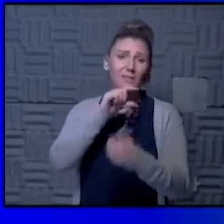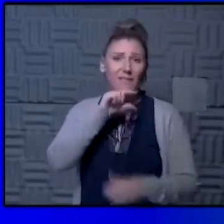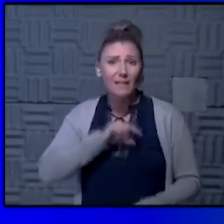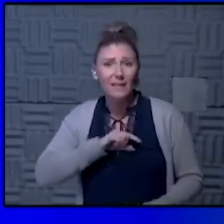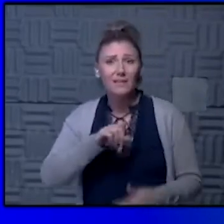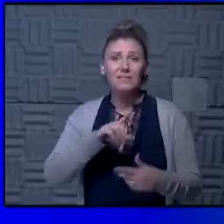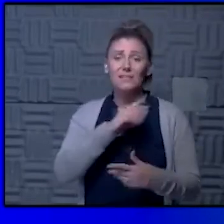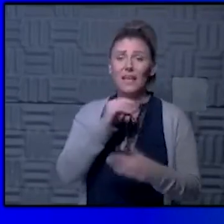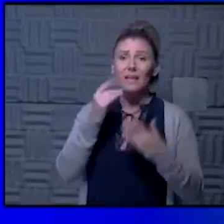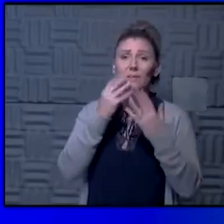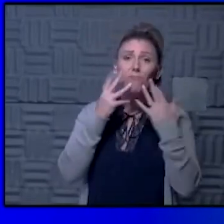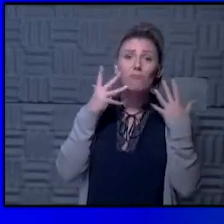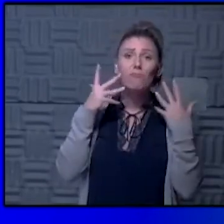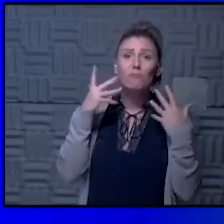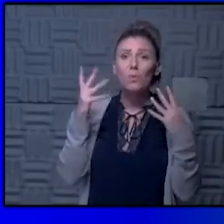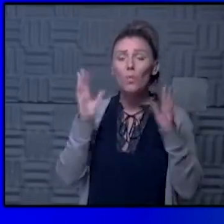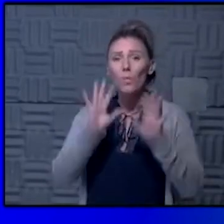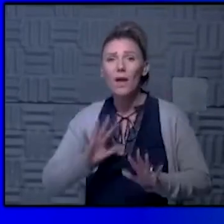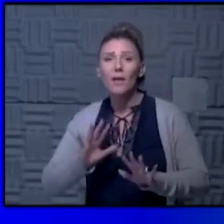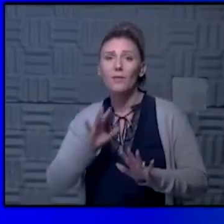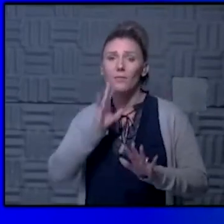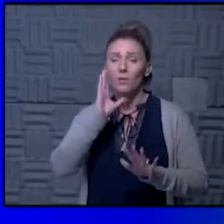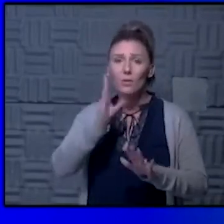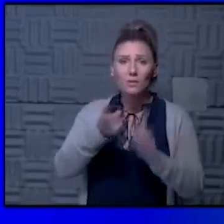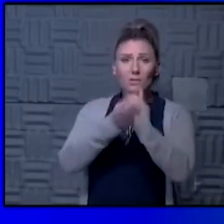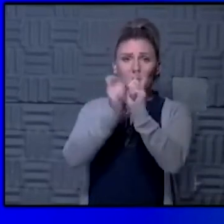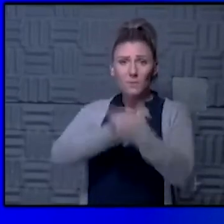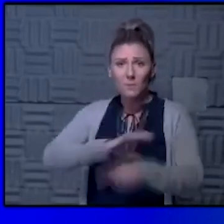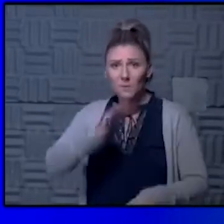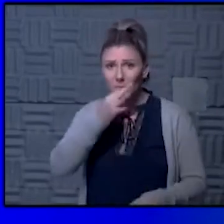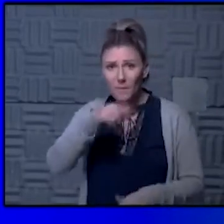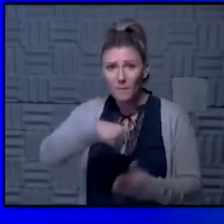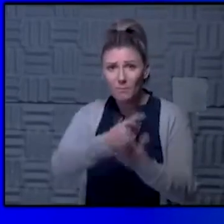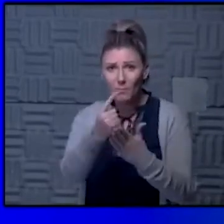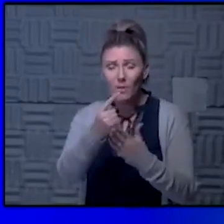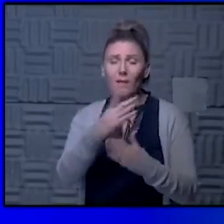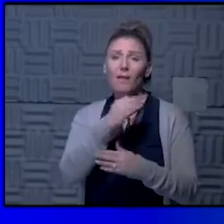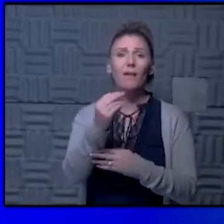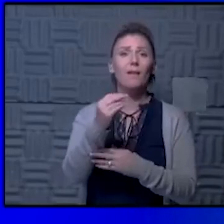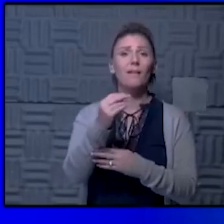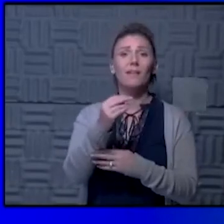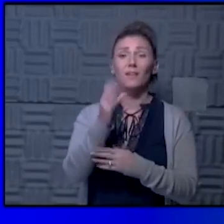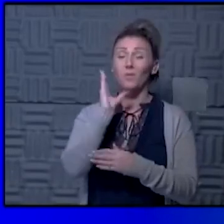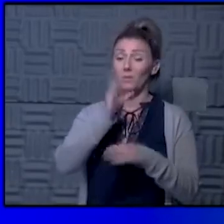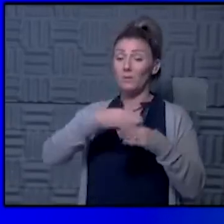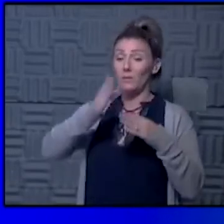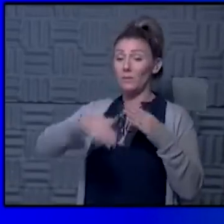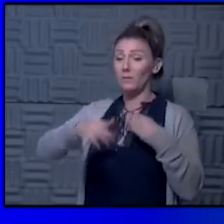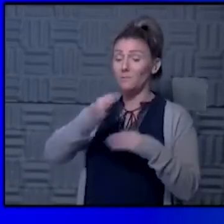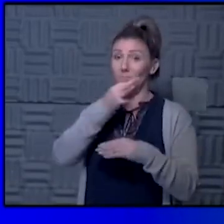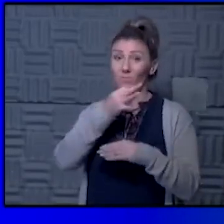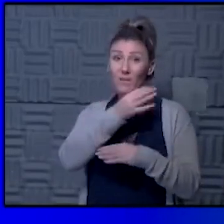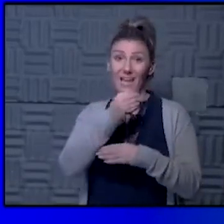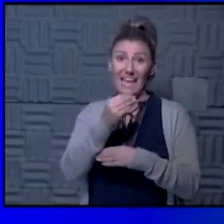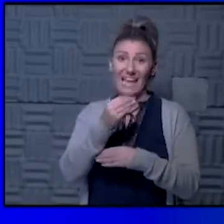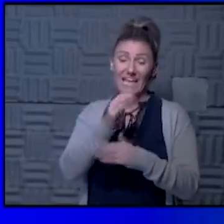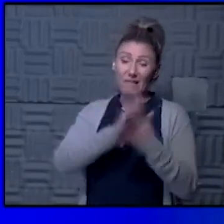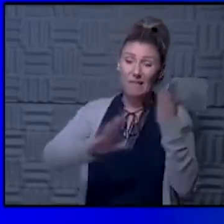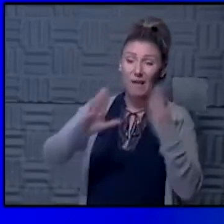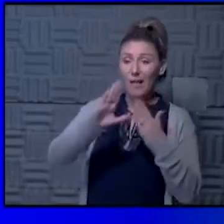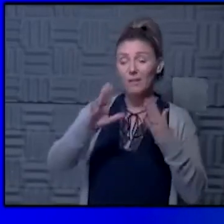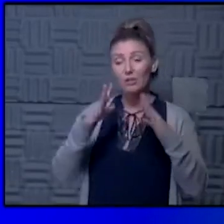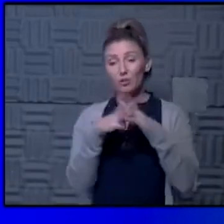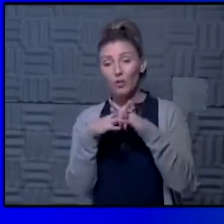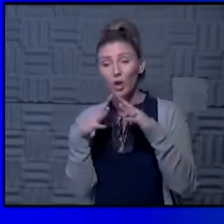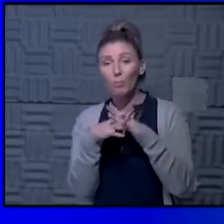Thanksgiving and cooler weather. Now it's supposed to be cooler, and so we know that it's going to be the weekend soon. There's going to be college football on. There's going